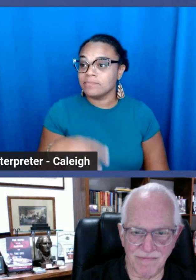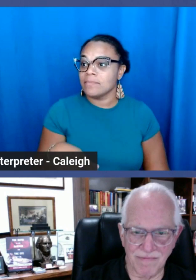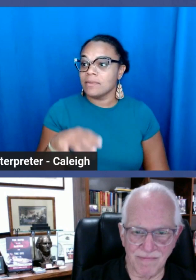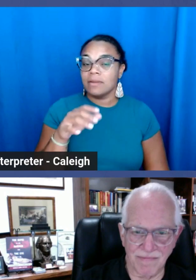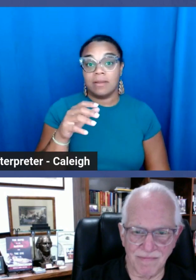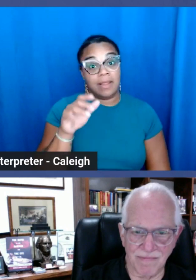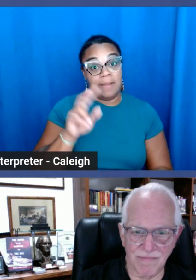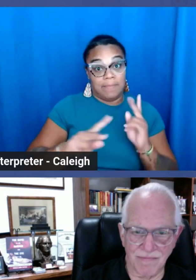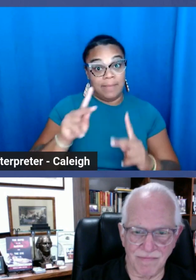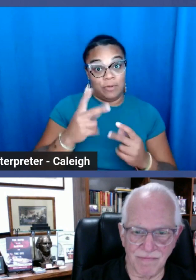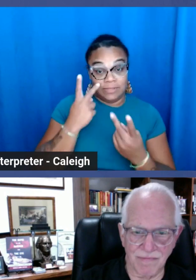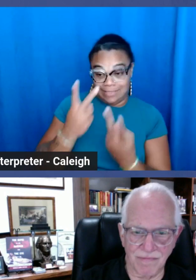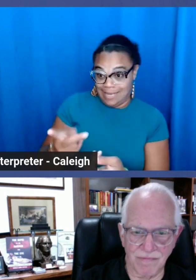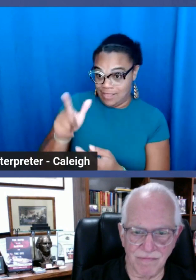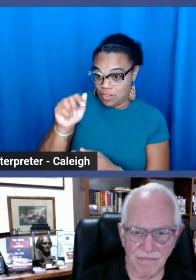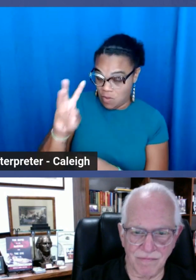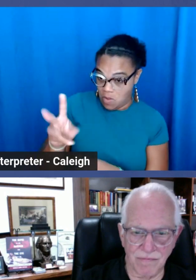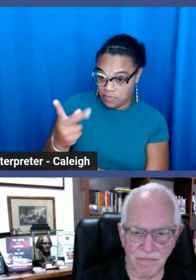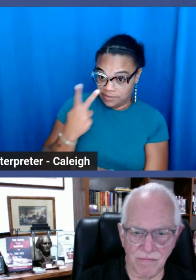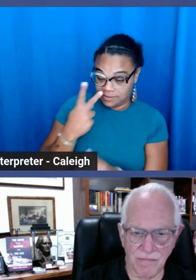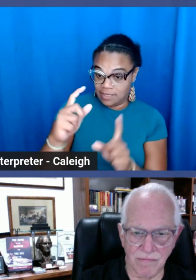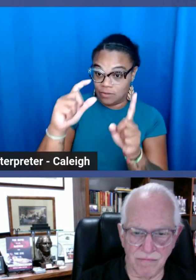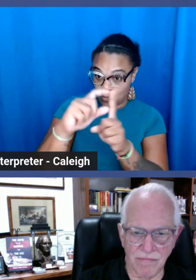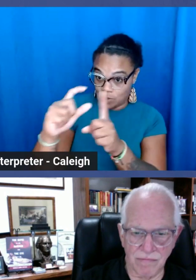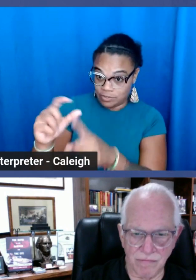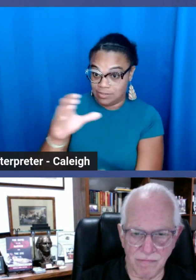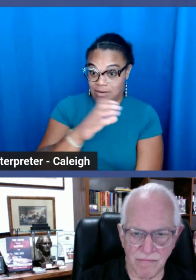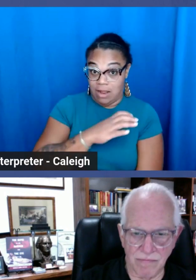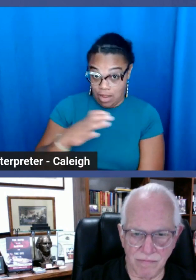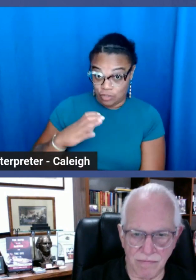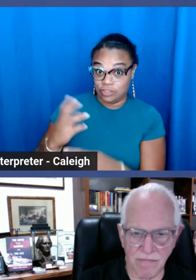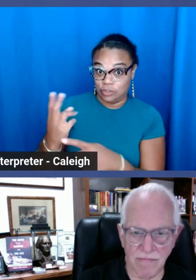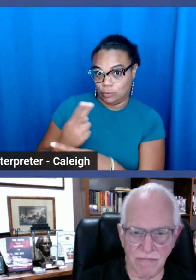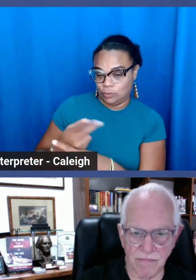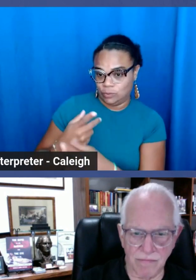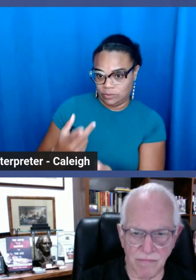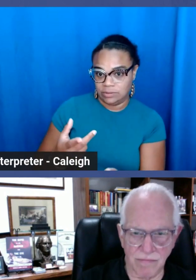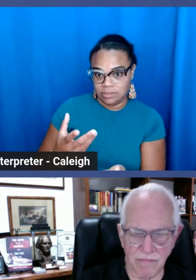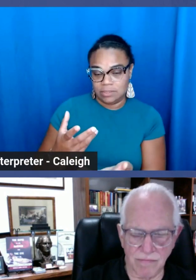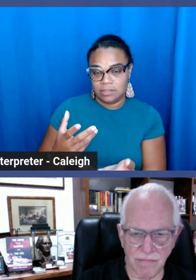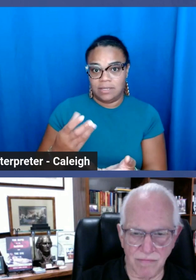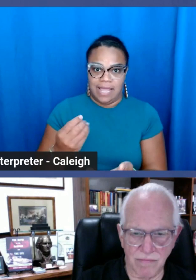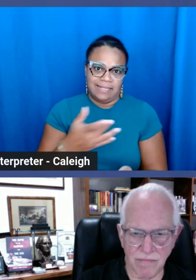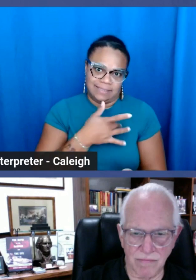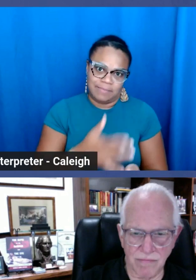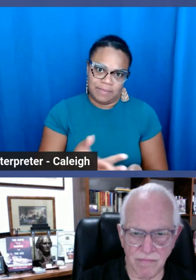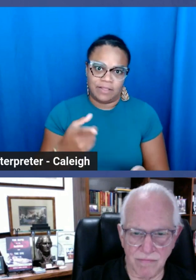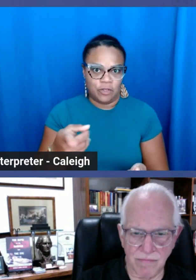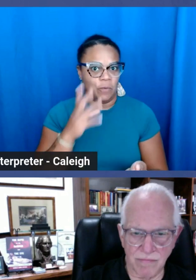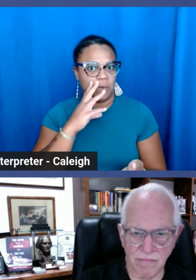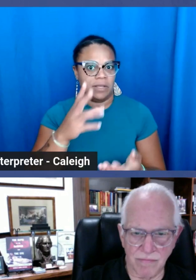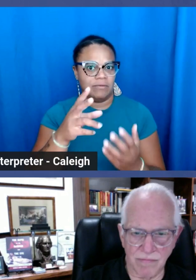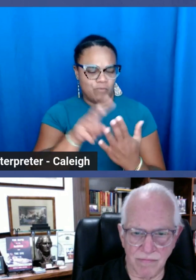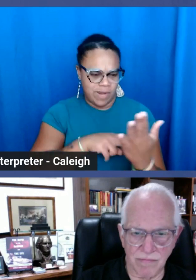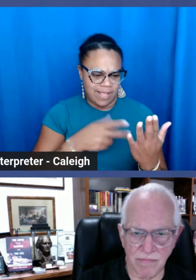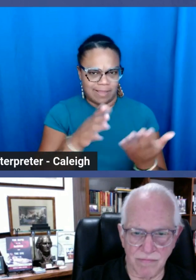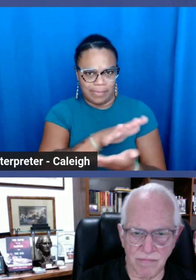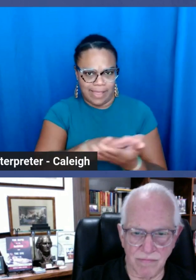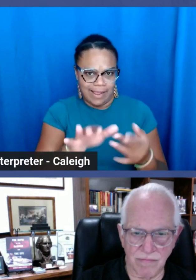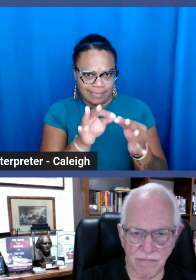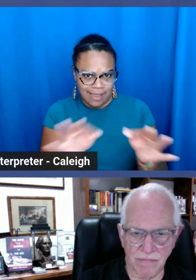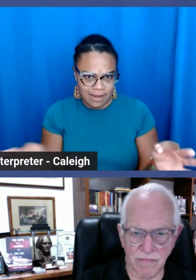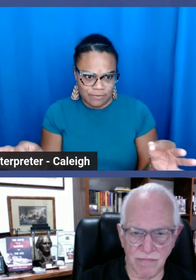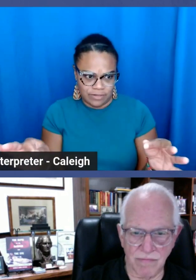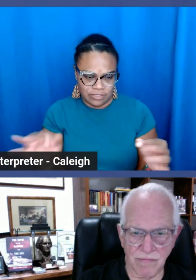look at these laws, they see the words that Congress used. And historically, you would look at the plain language of the law in